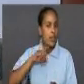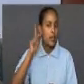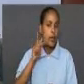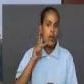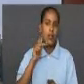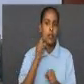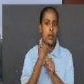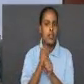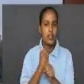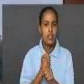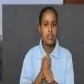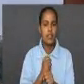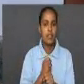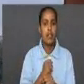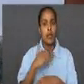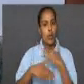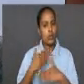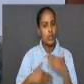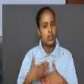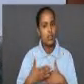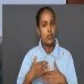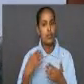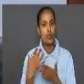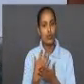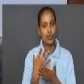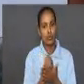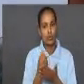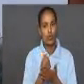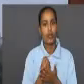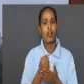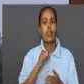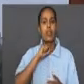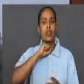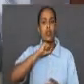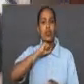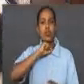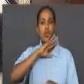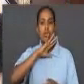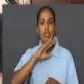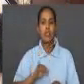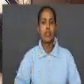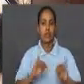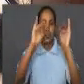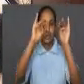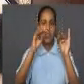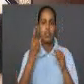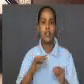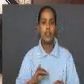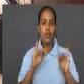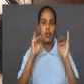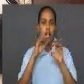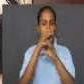polymers are manufactured, the process produces toxic fumes. The fumes